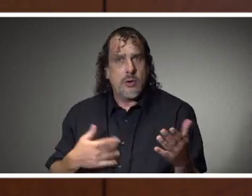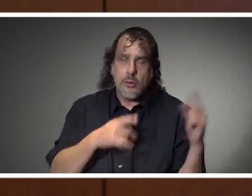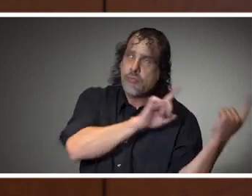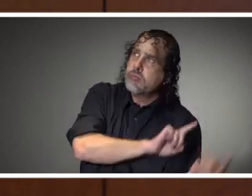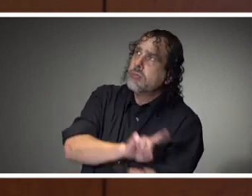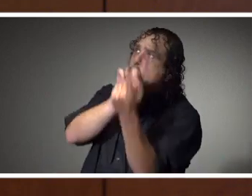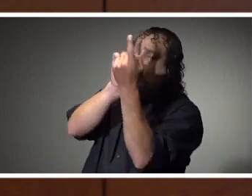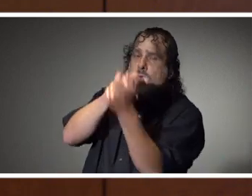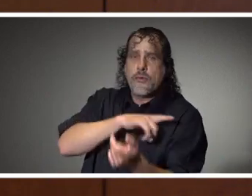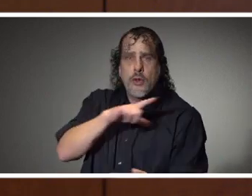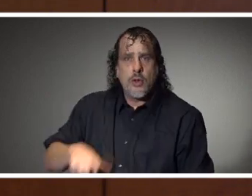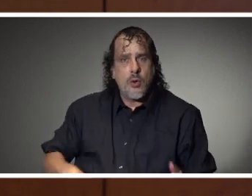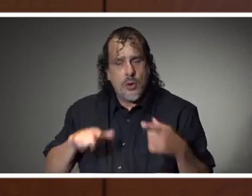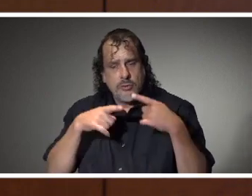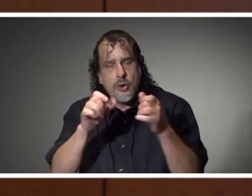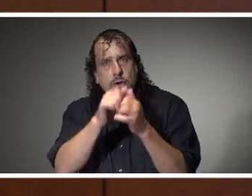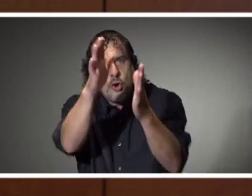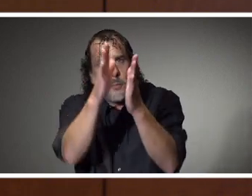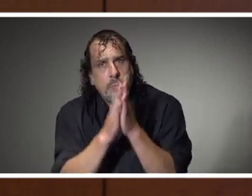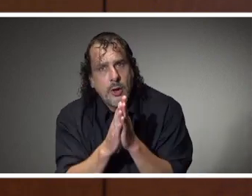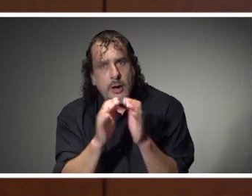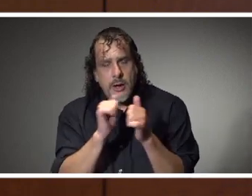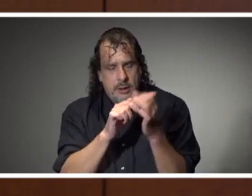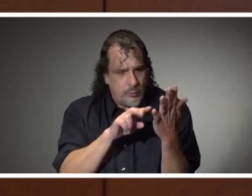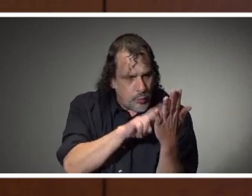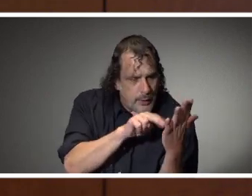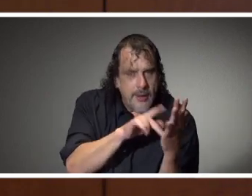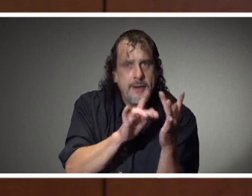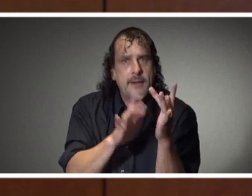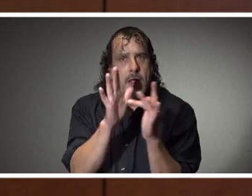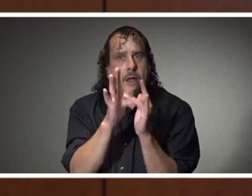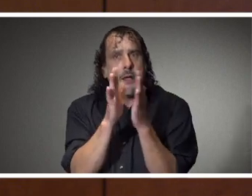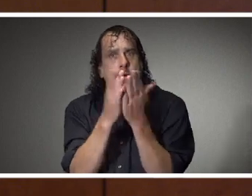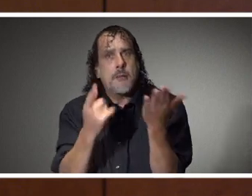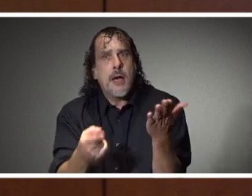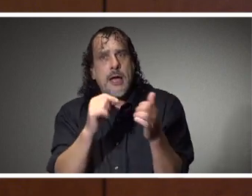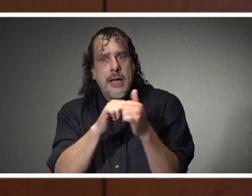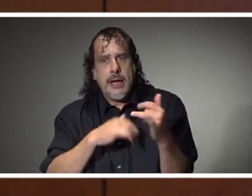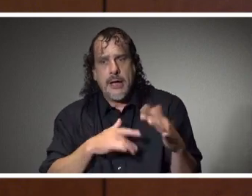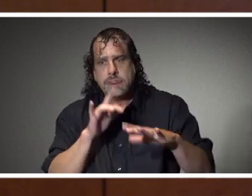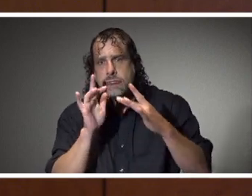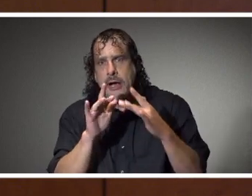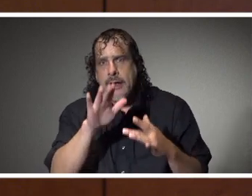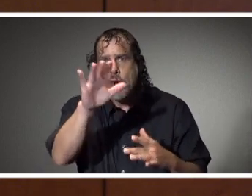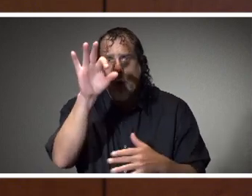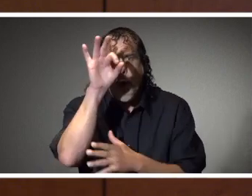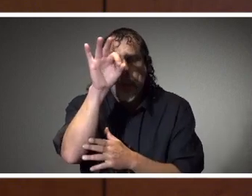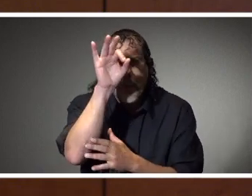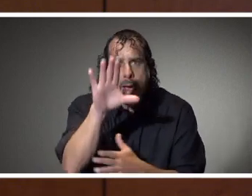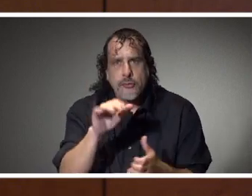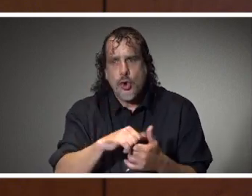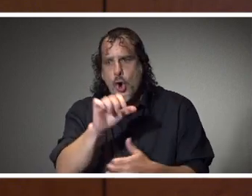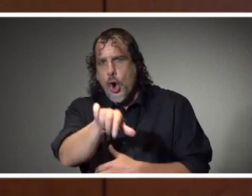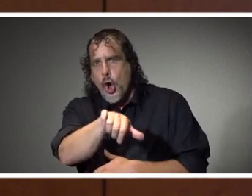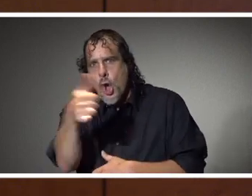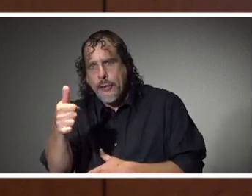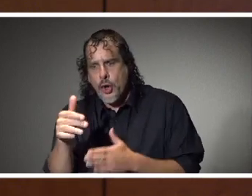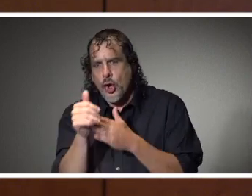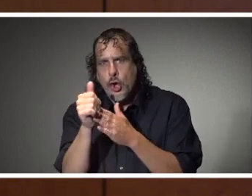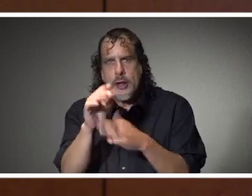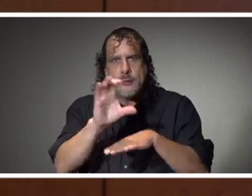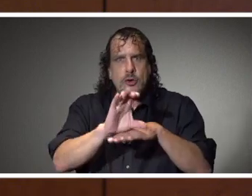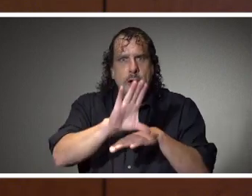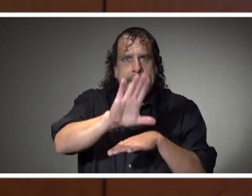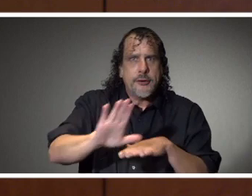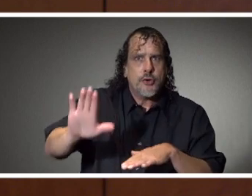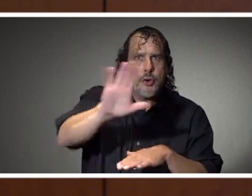in prayer. Please turn to your word. And please begin to reach out to your pastors or other locals in your area